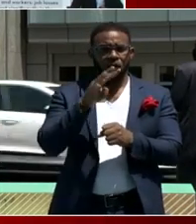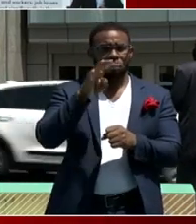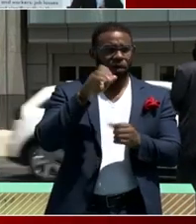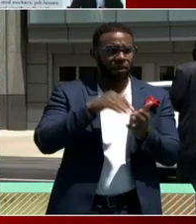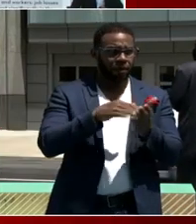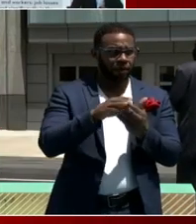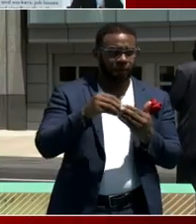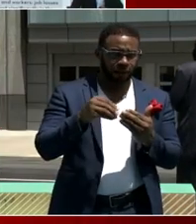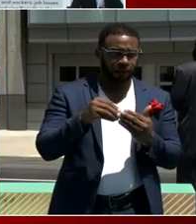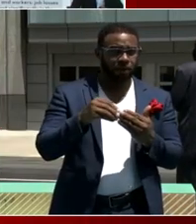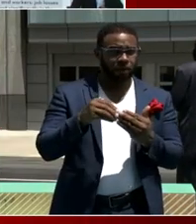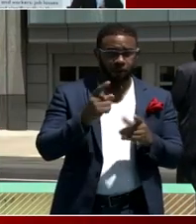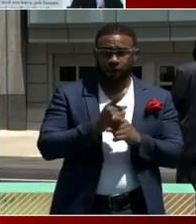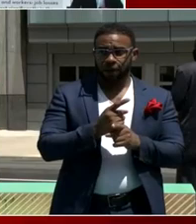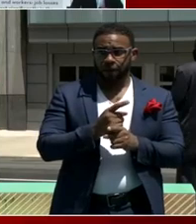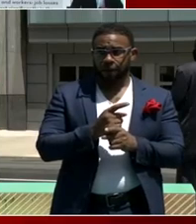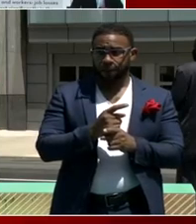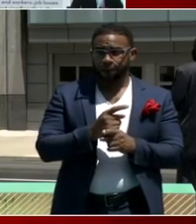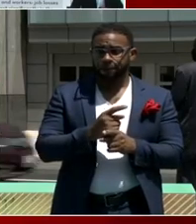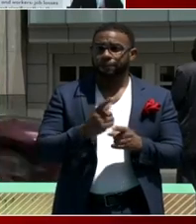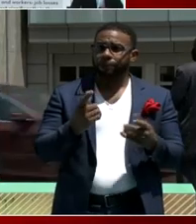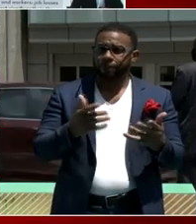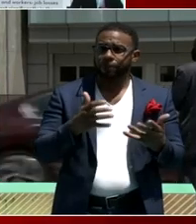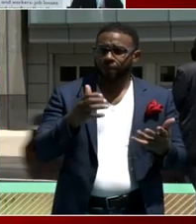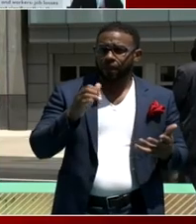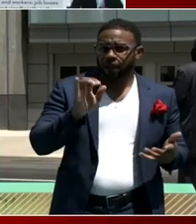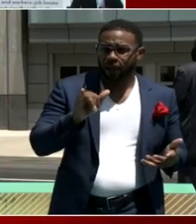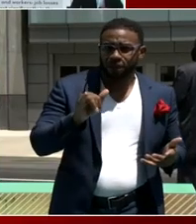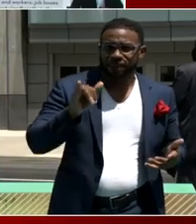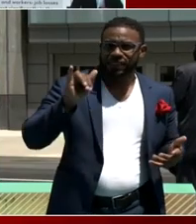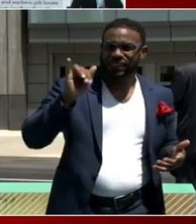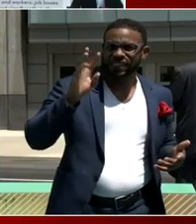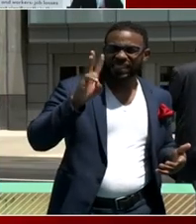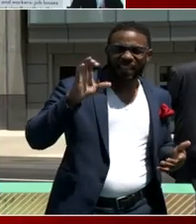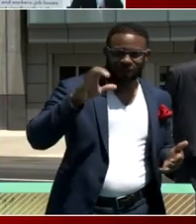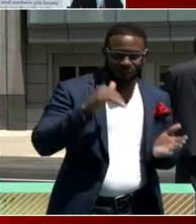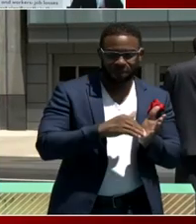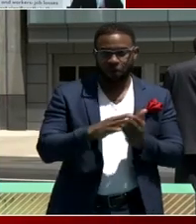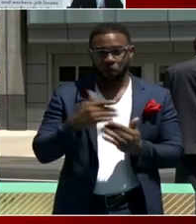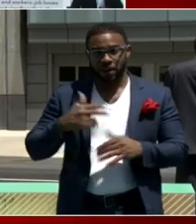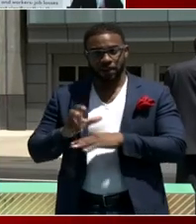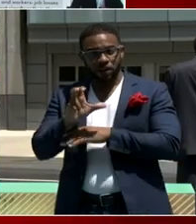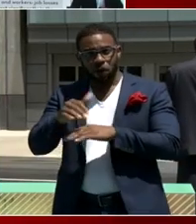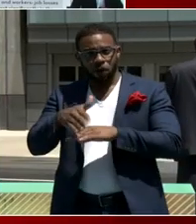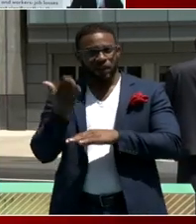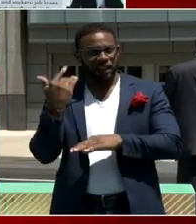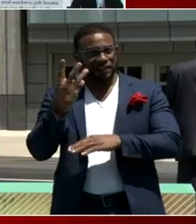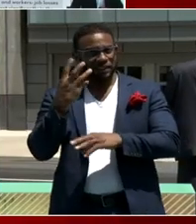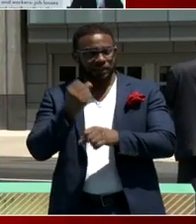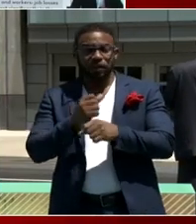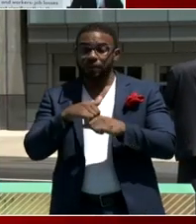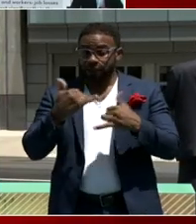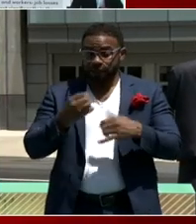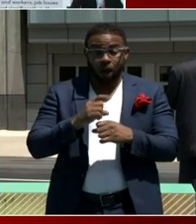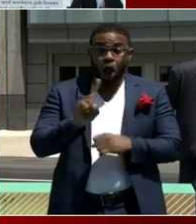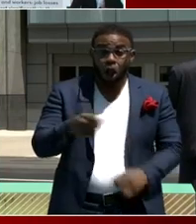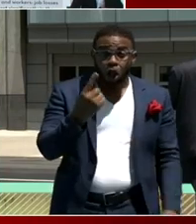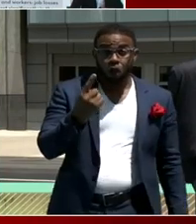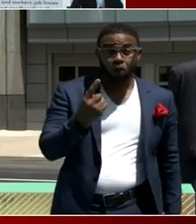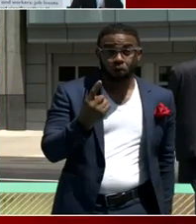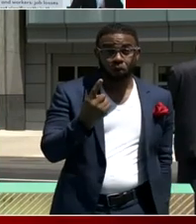million, right? So it was $600 million that we've invested over the last 6 years, but in this year